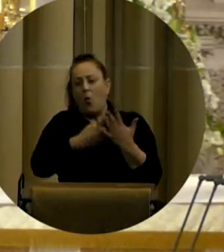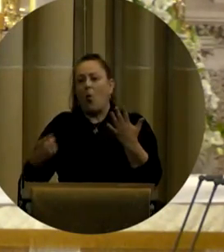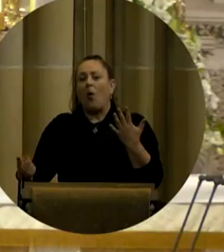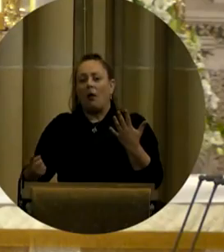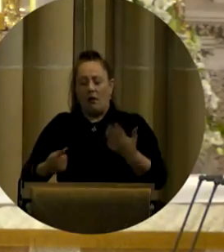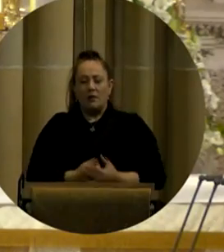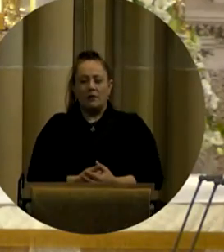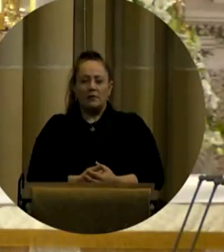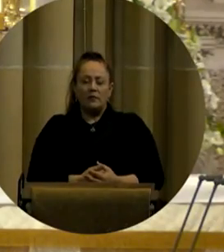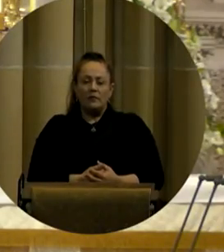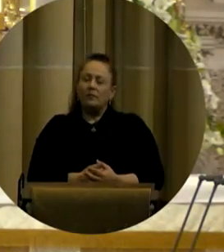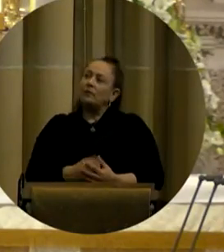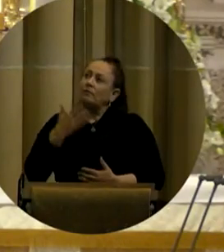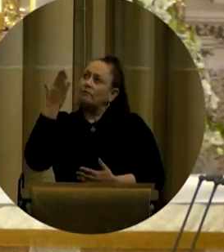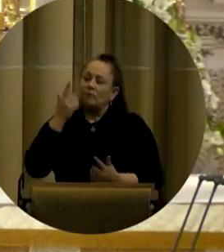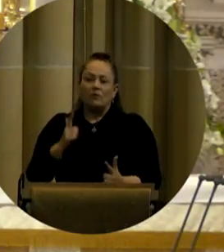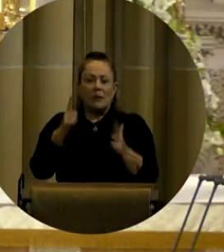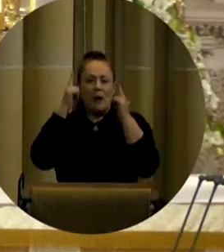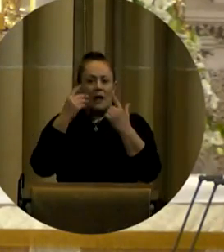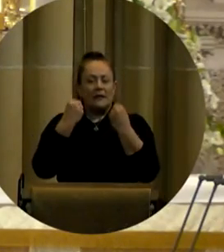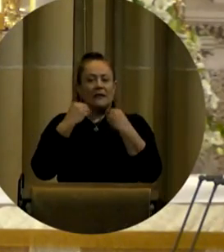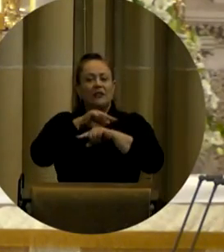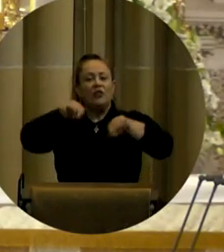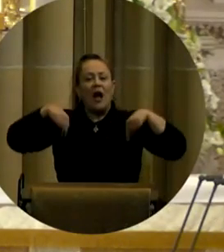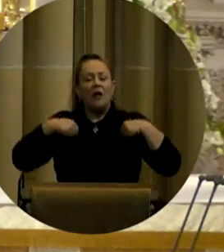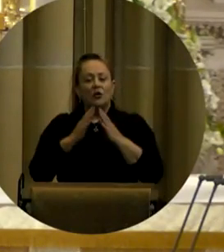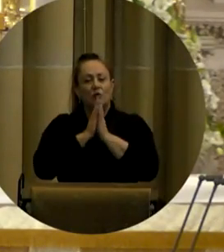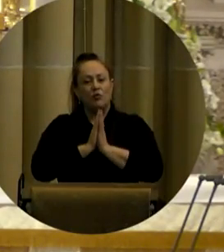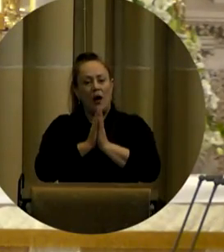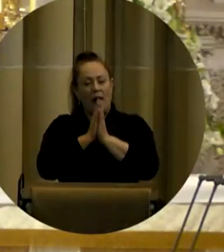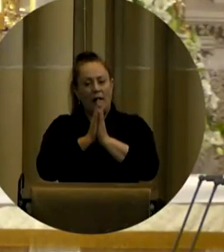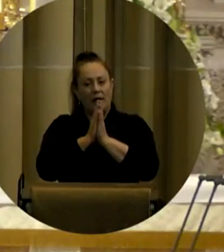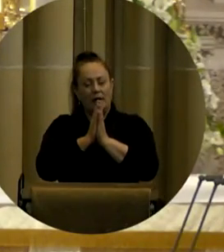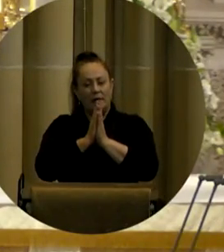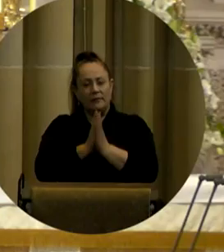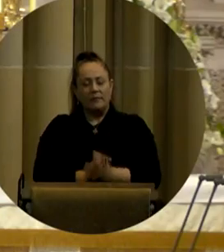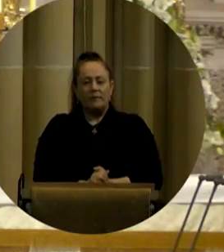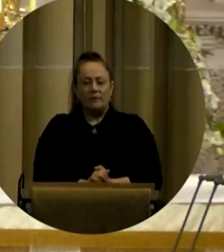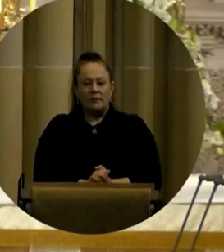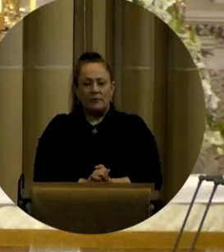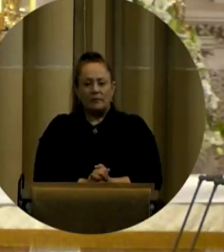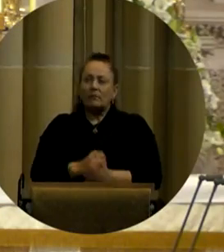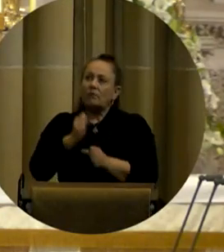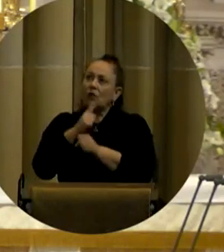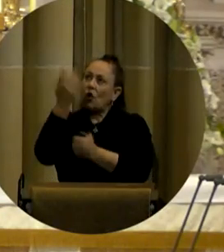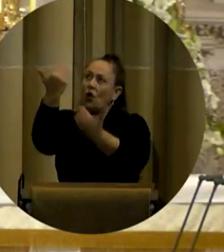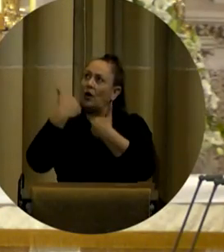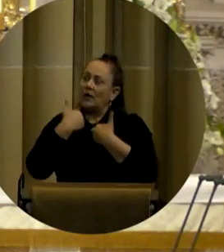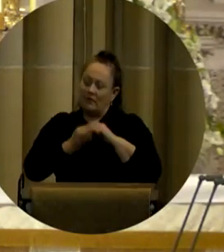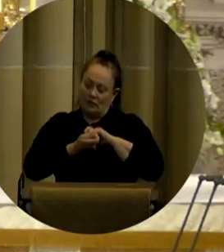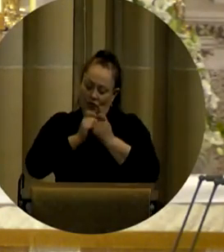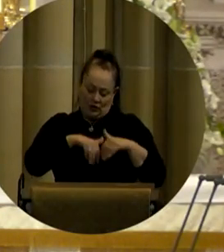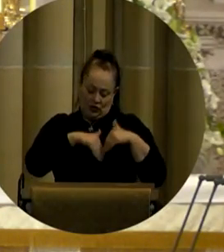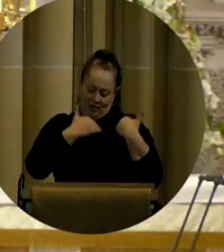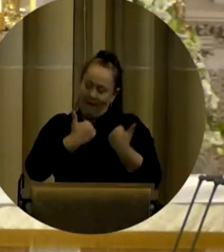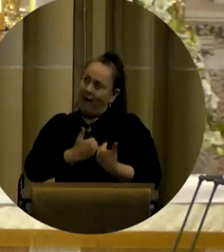And so the Master taught us to pray, God who converts our minds and hearts, may